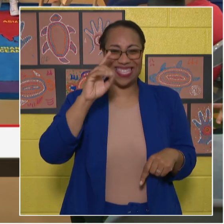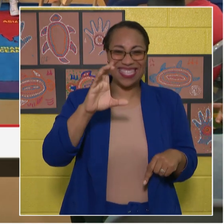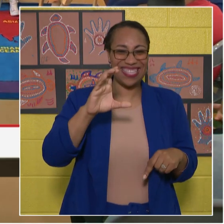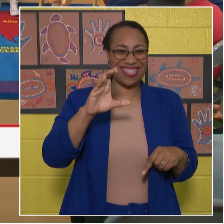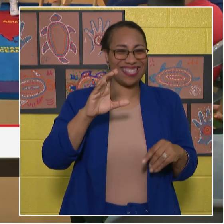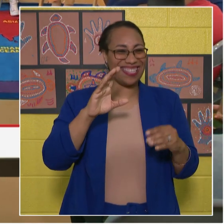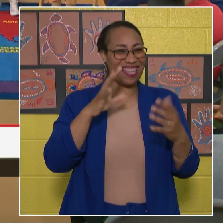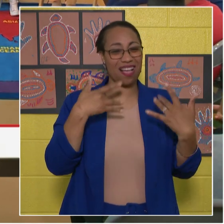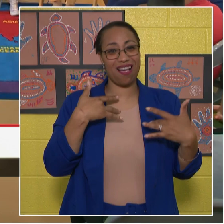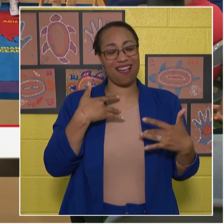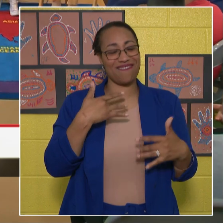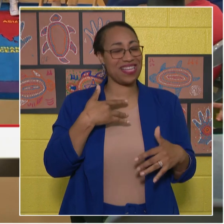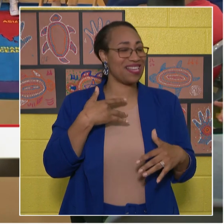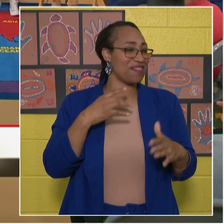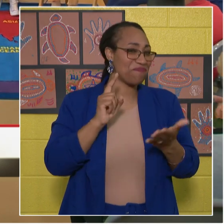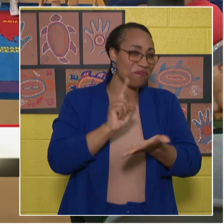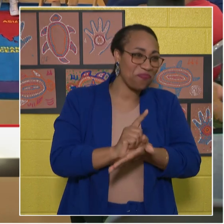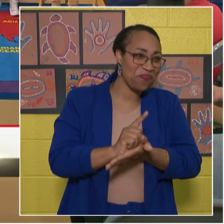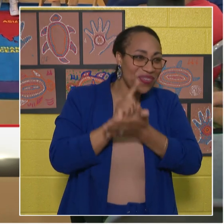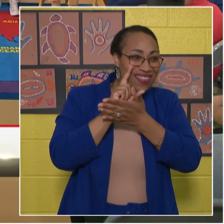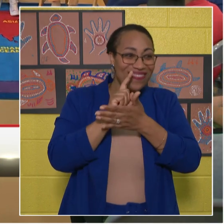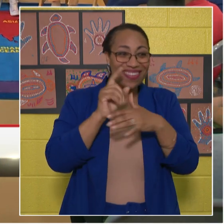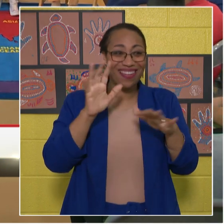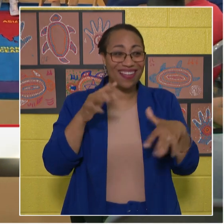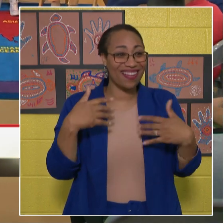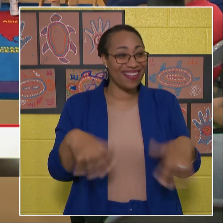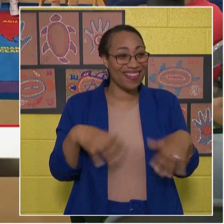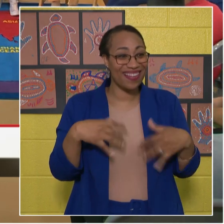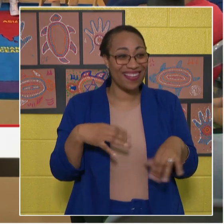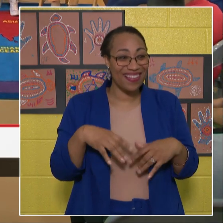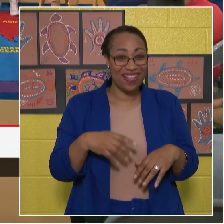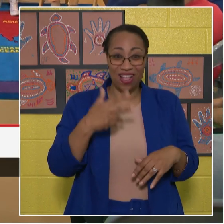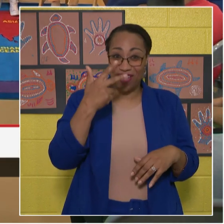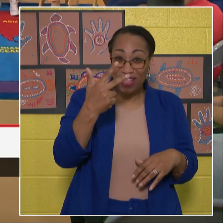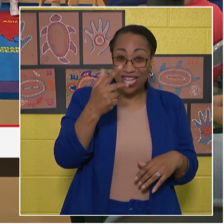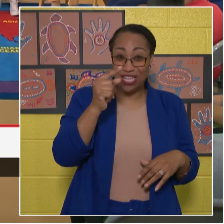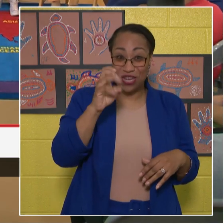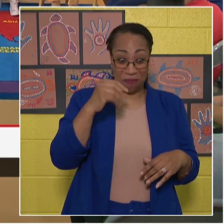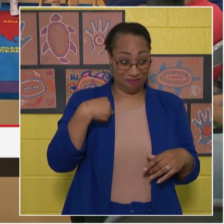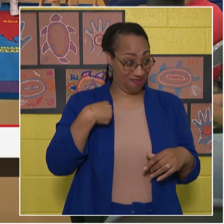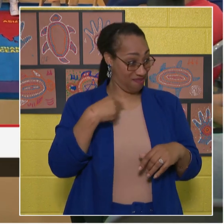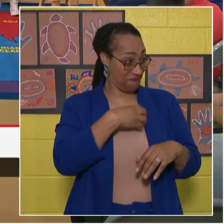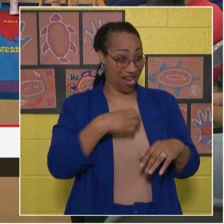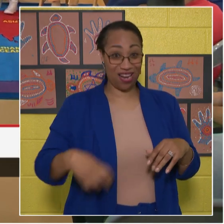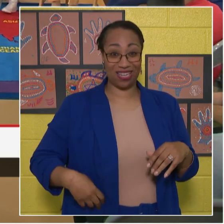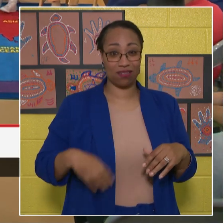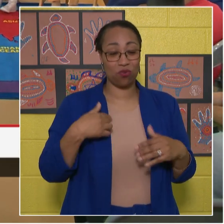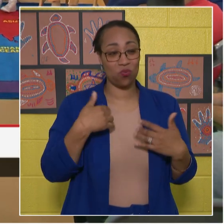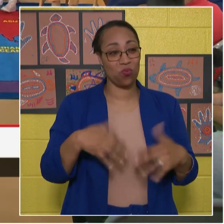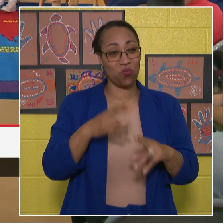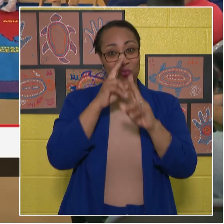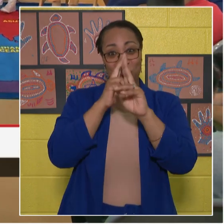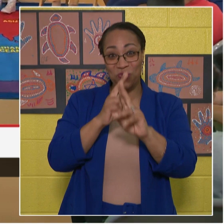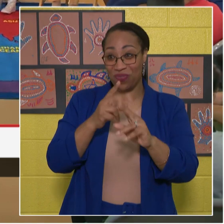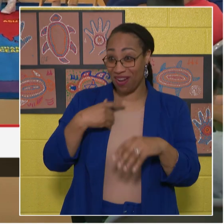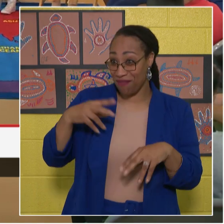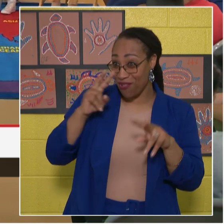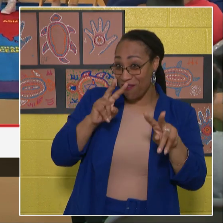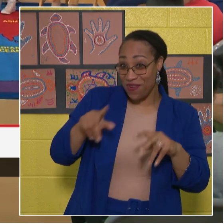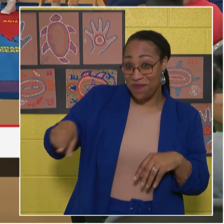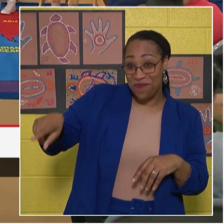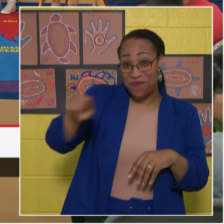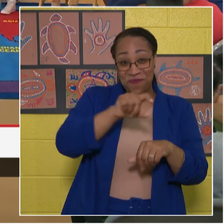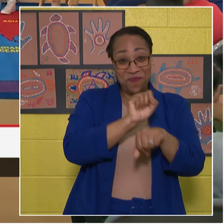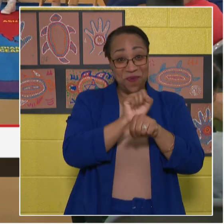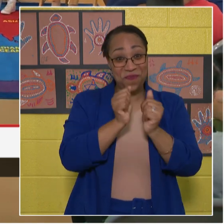mayor, and I'm looking forward to continuing to work with you and your families on making Washington, D.C. a